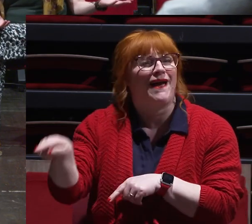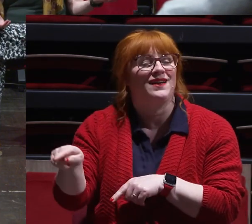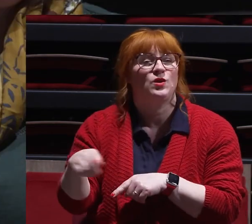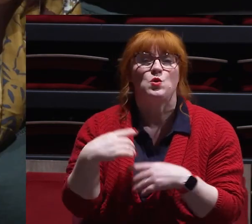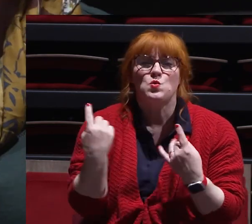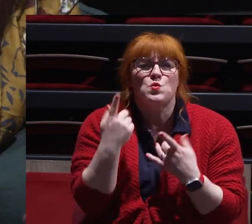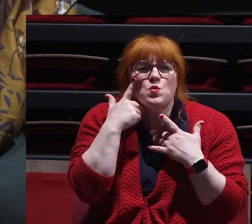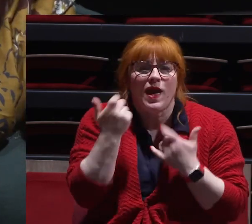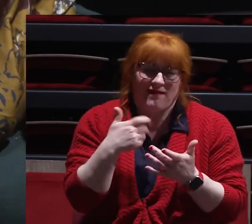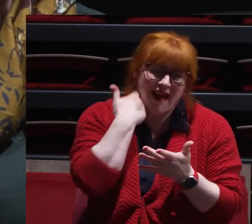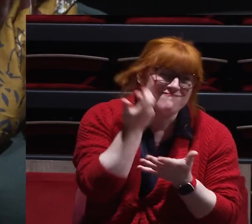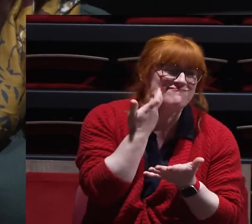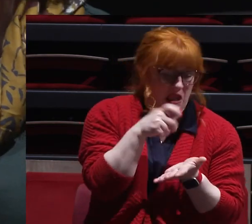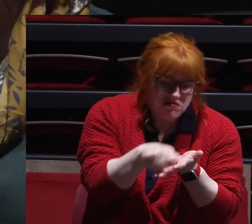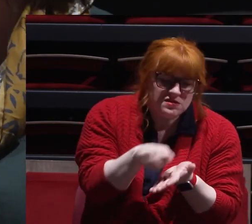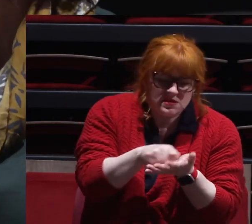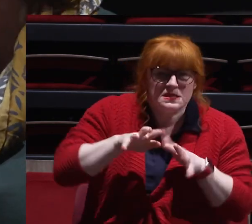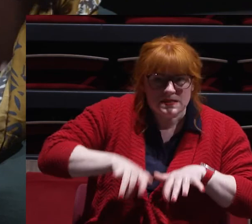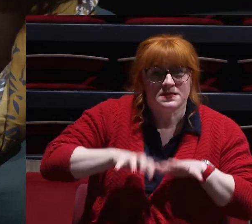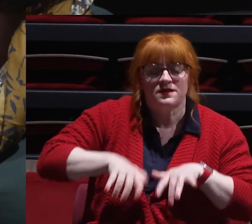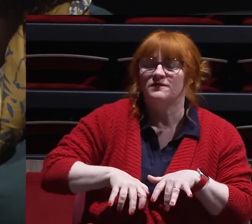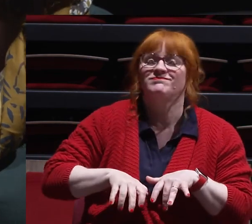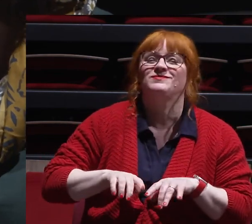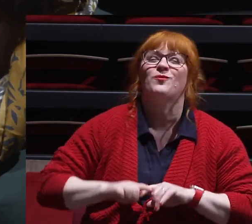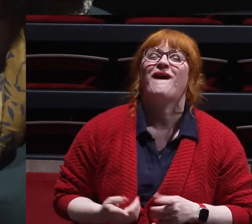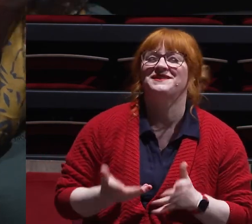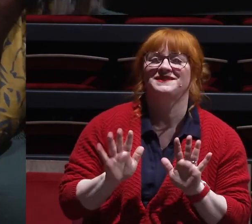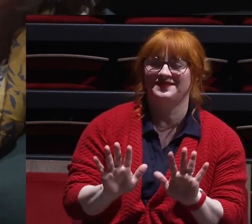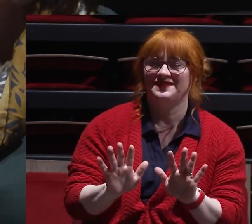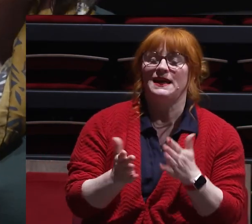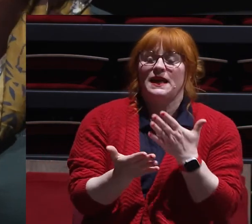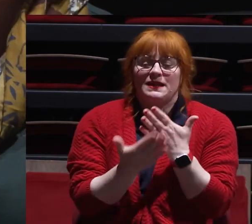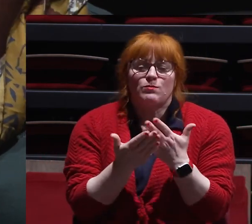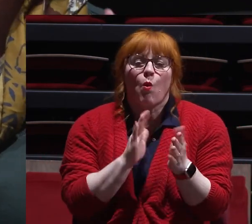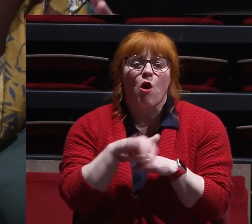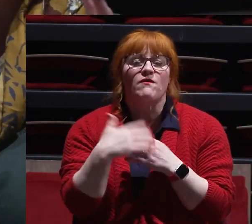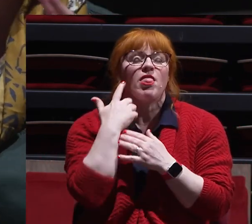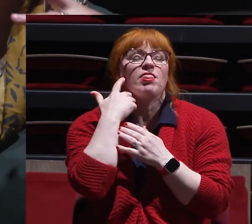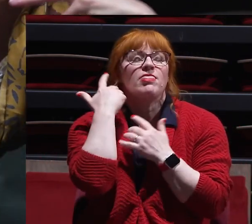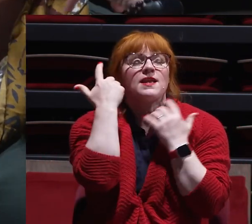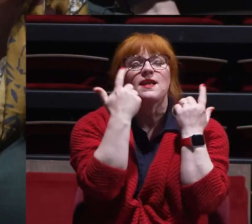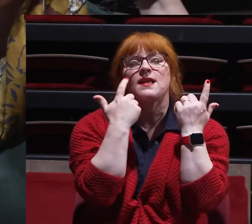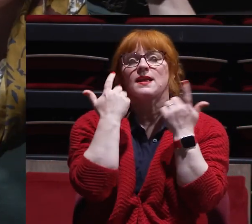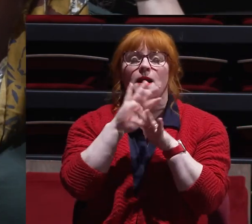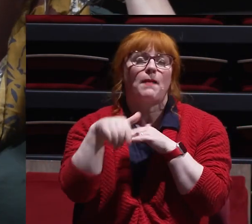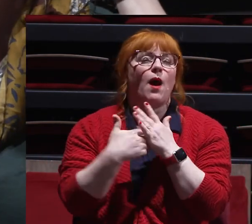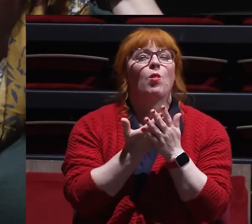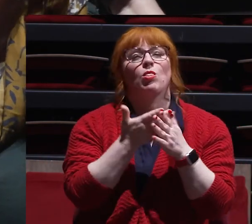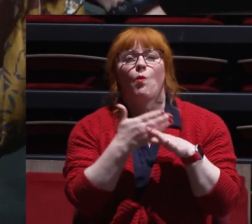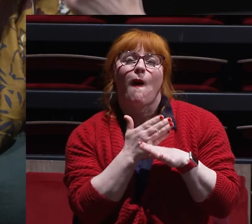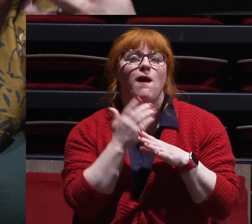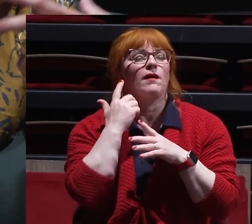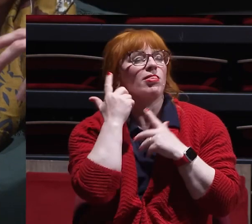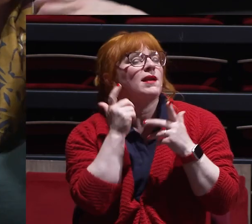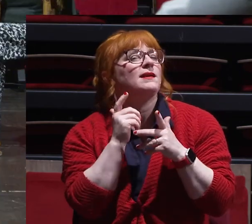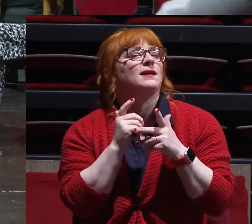true, because who can write every single day? You know, and it's more about the act of